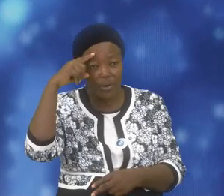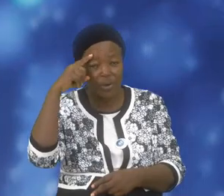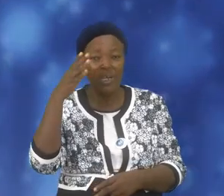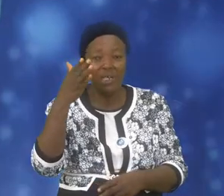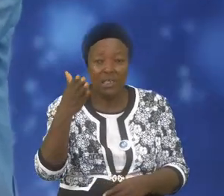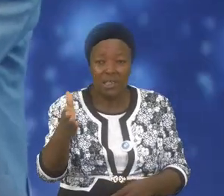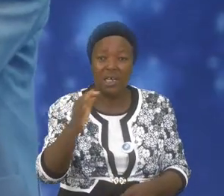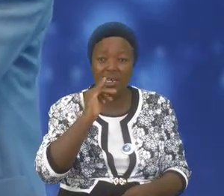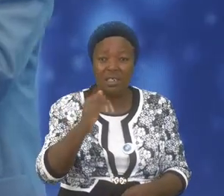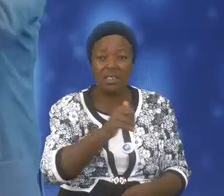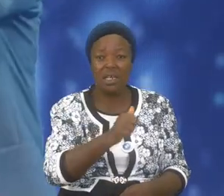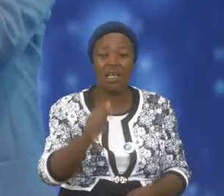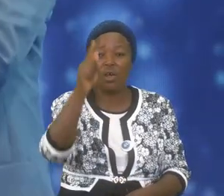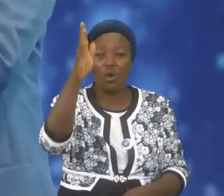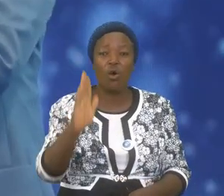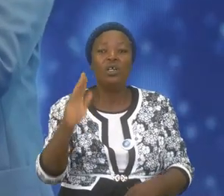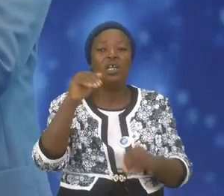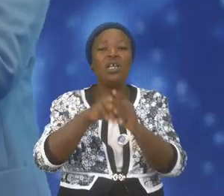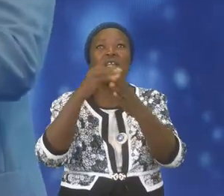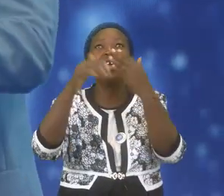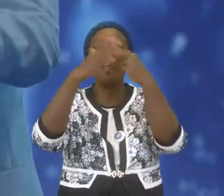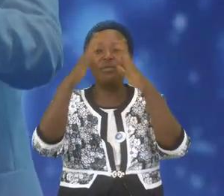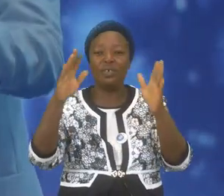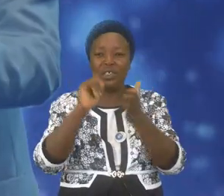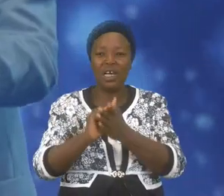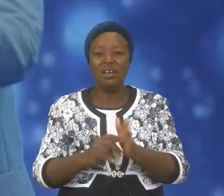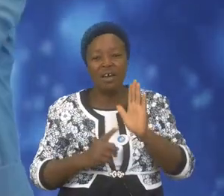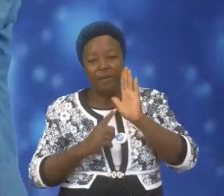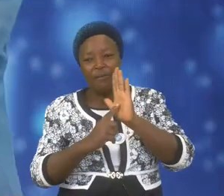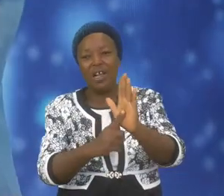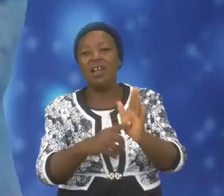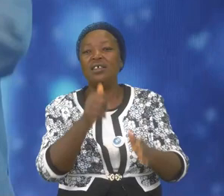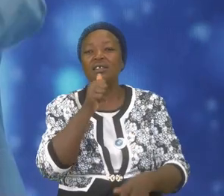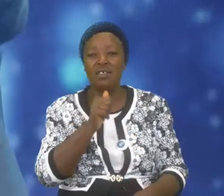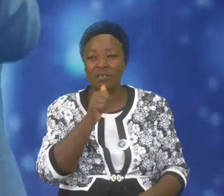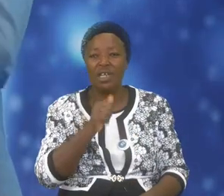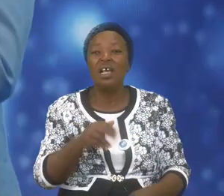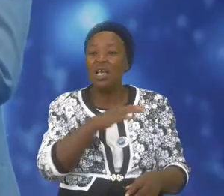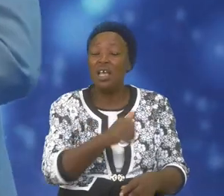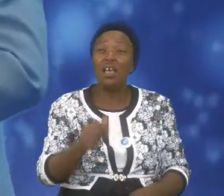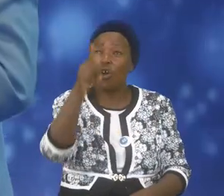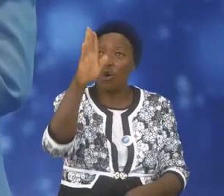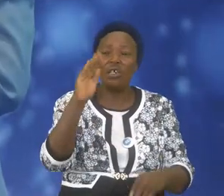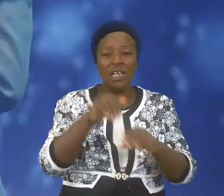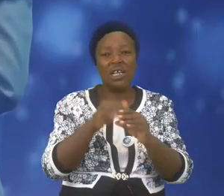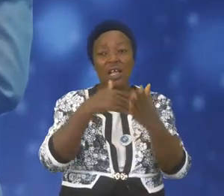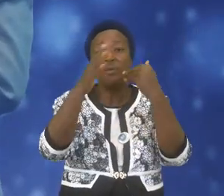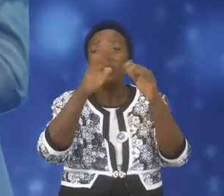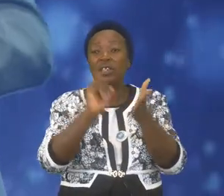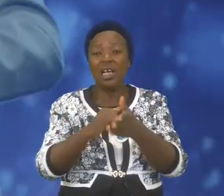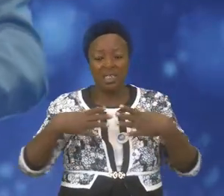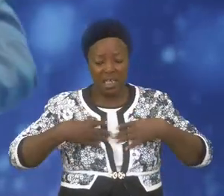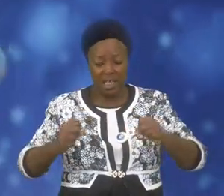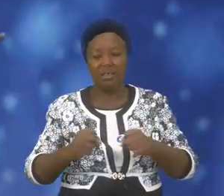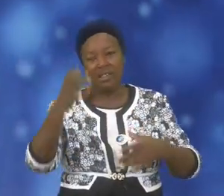revealeth secrets. A God in heaven that heals sicknesses. A God in heaven that